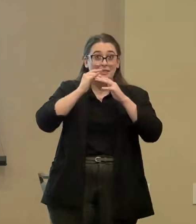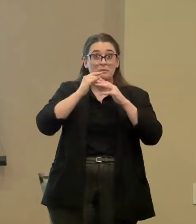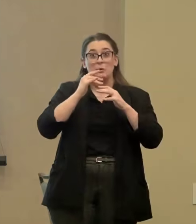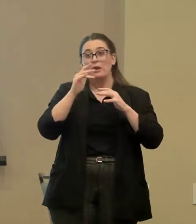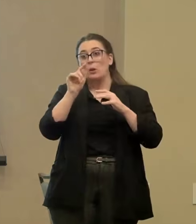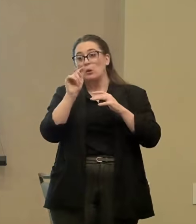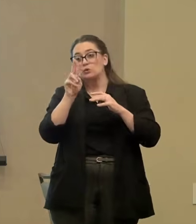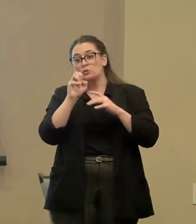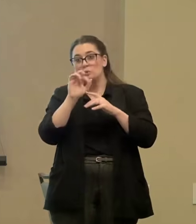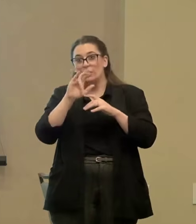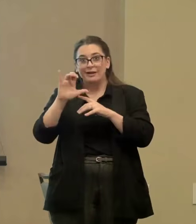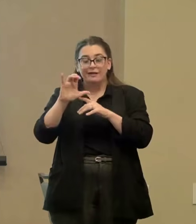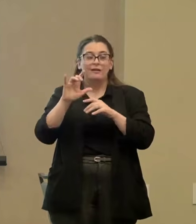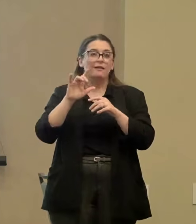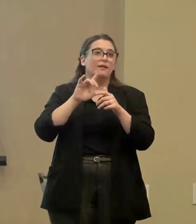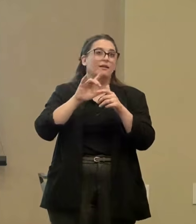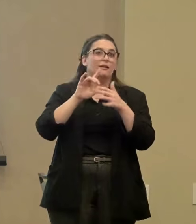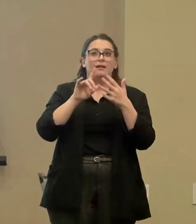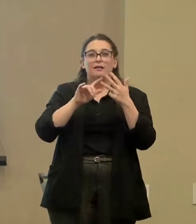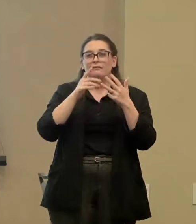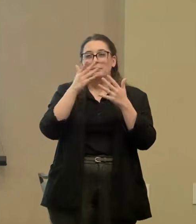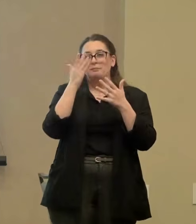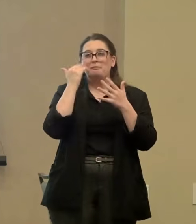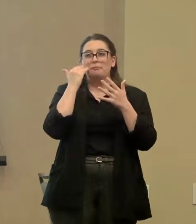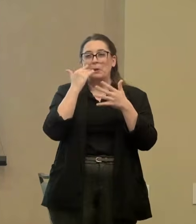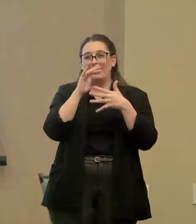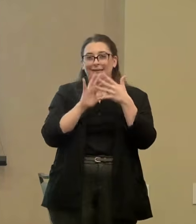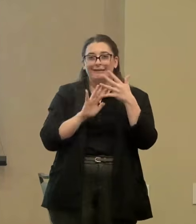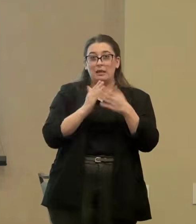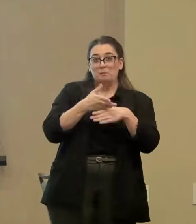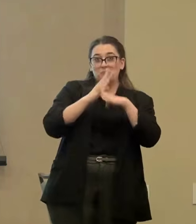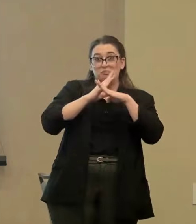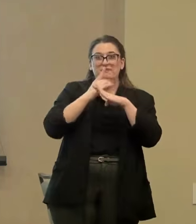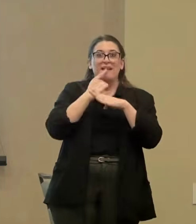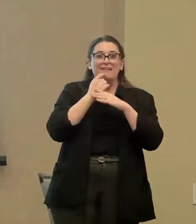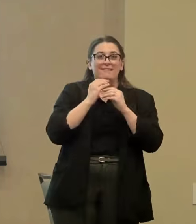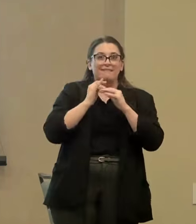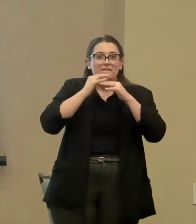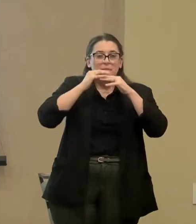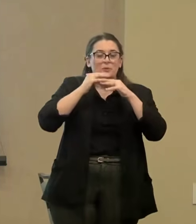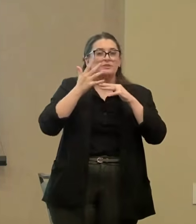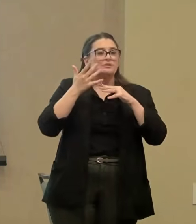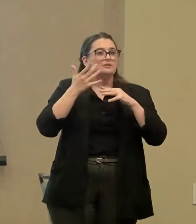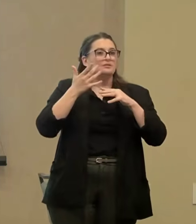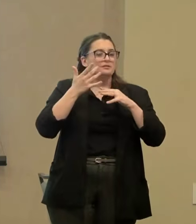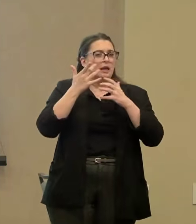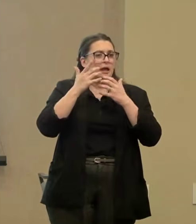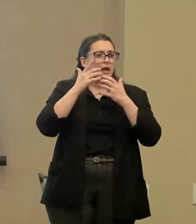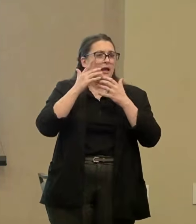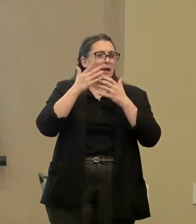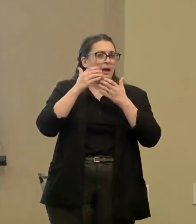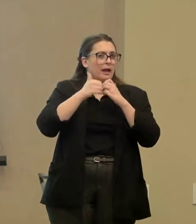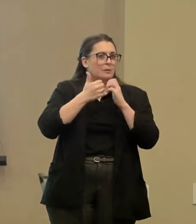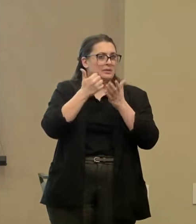like turmeric or taking like things that help with anti-inflammatory of the scalp. How does that help